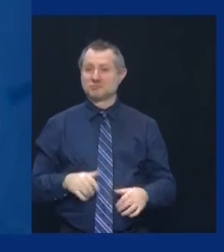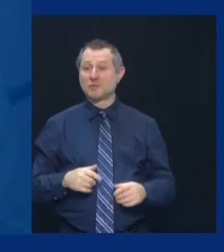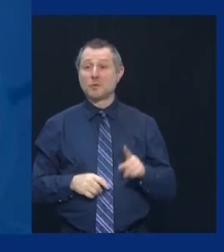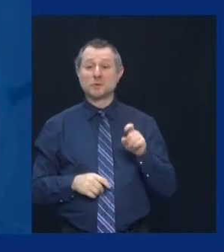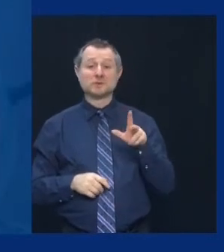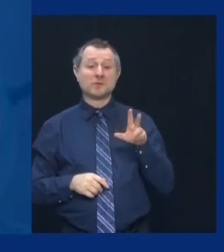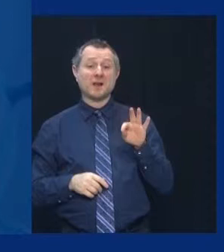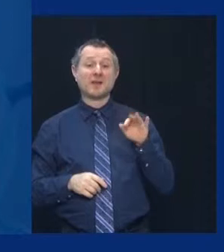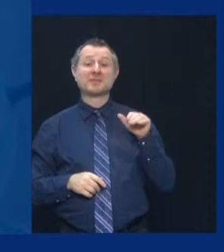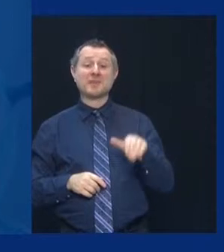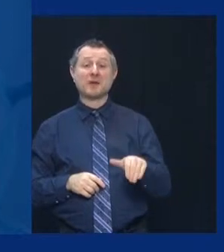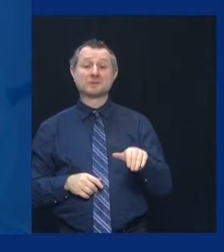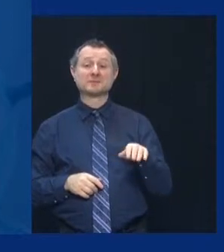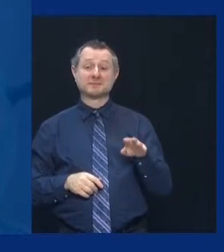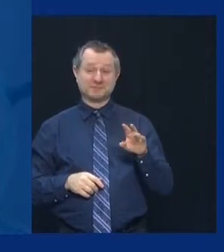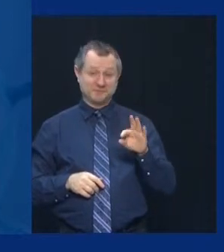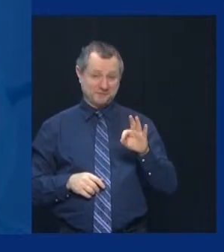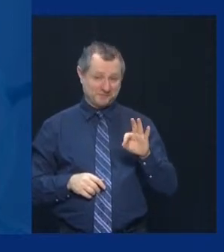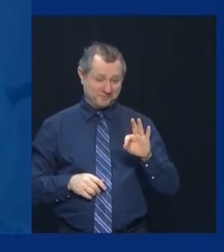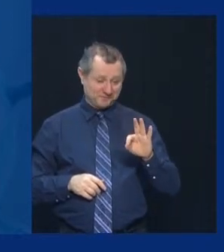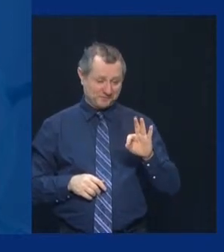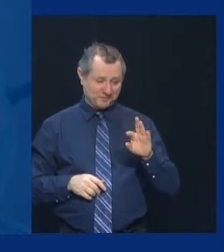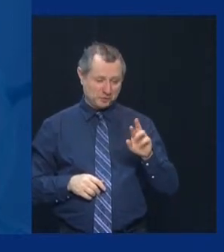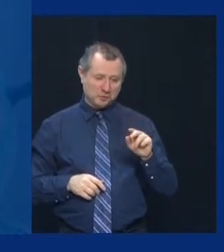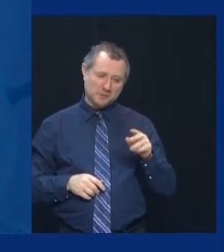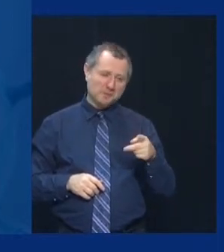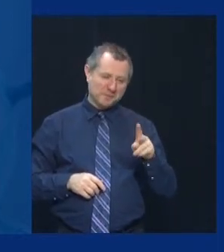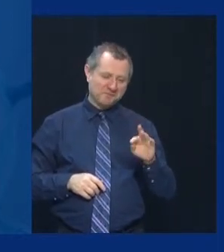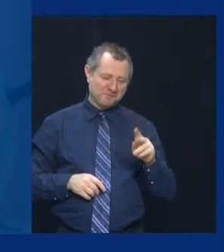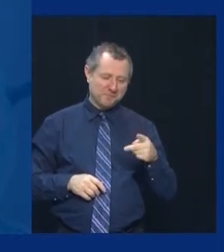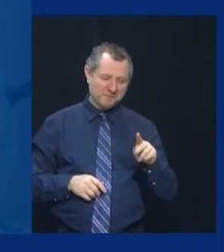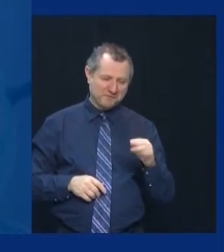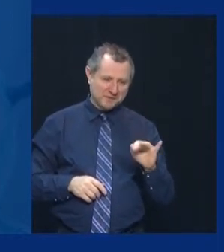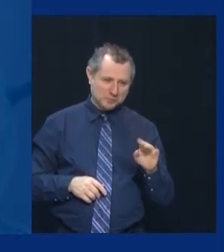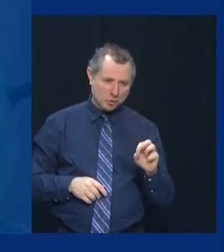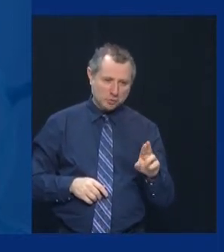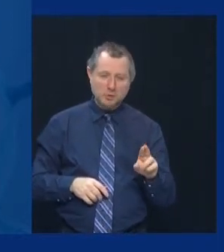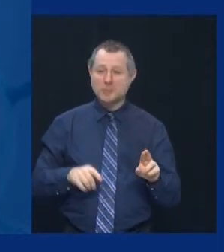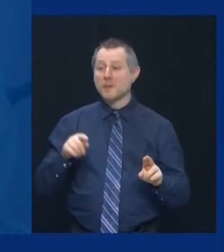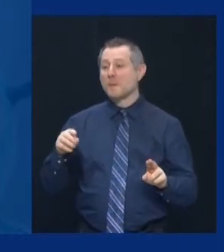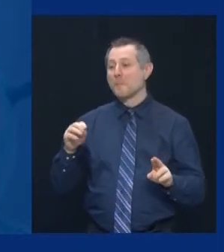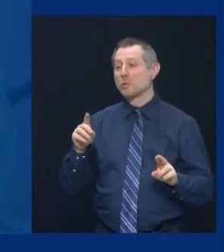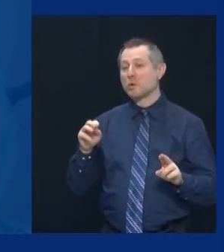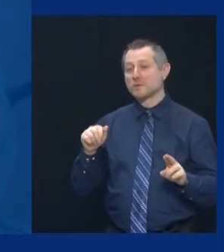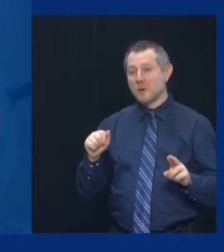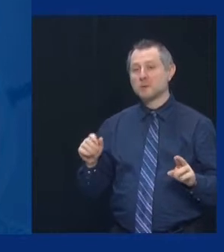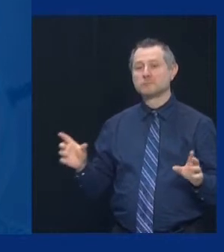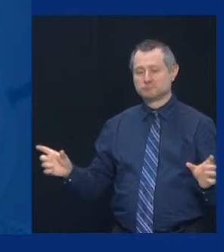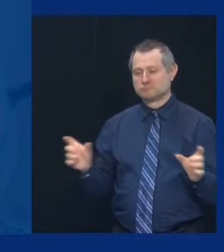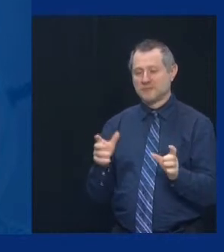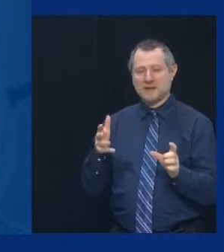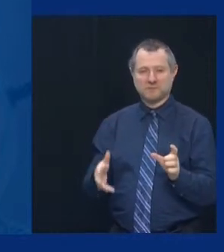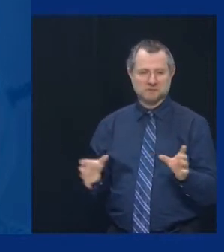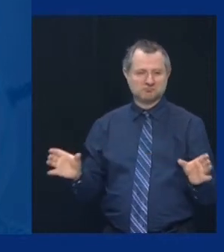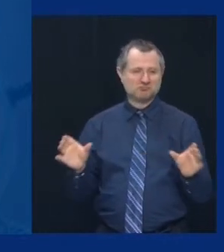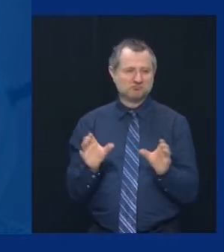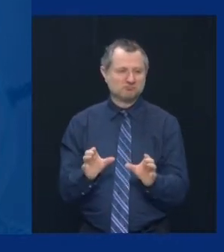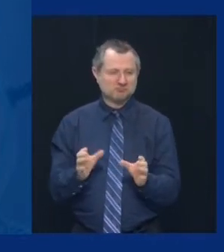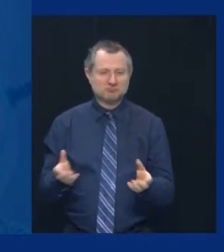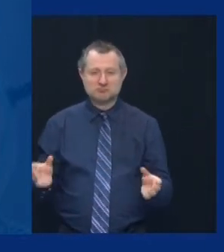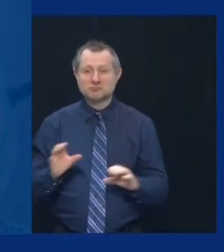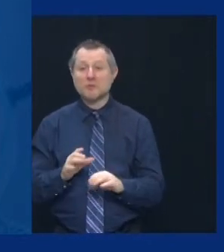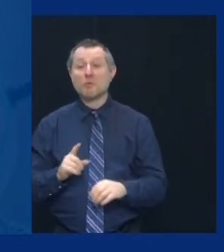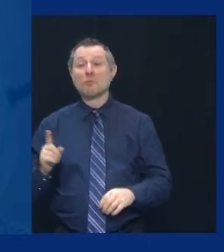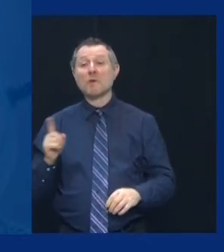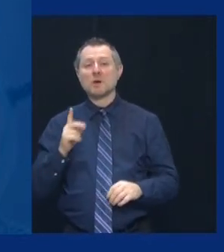119 from Moderna. Where are the vaccines going? This is where the vaccines will have gone to